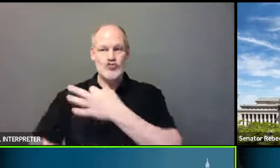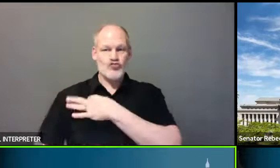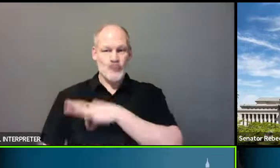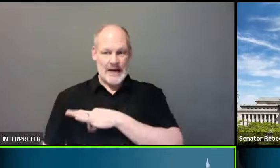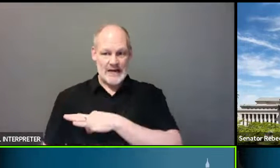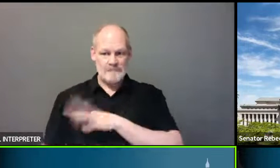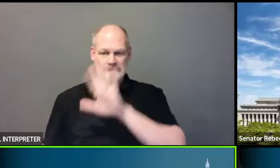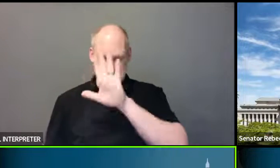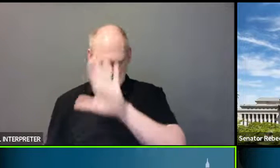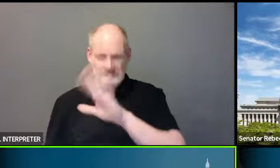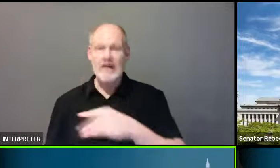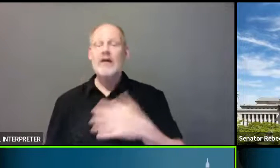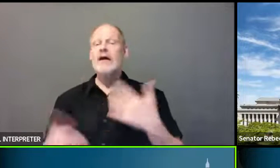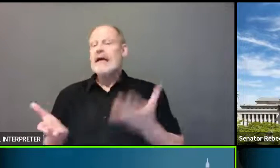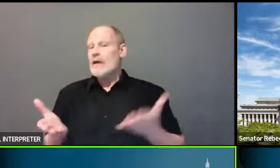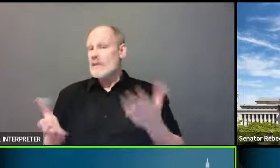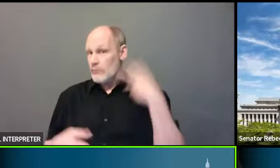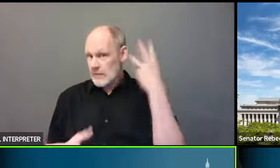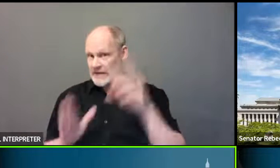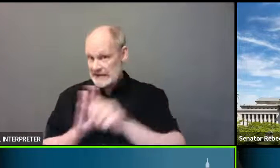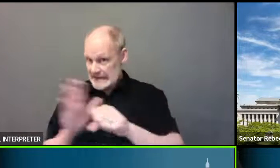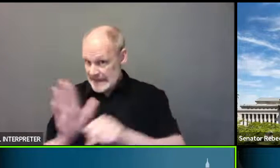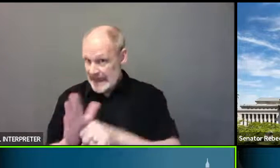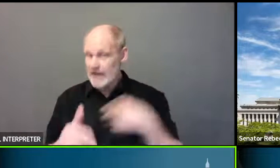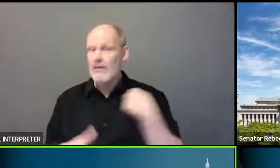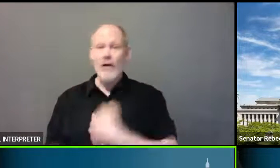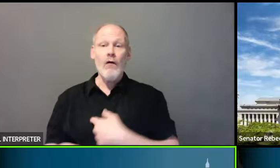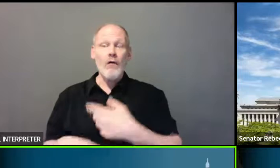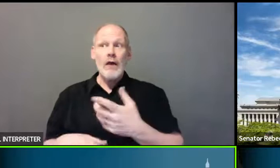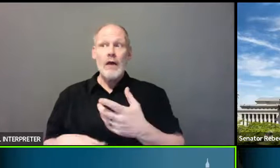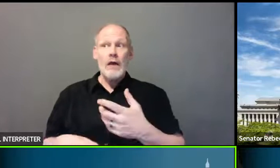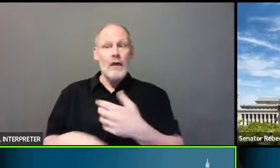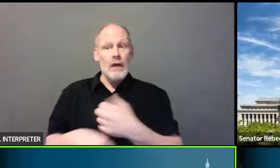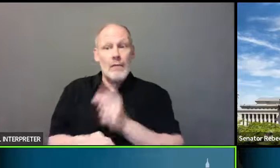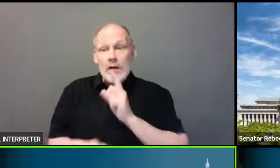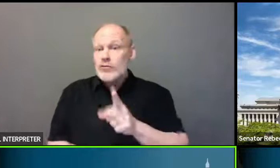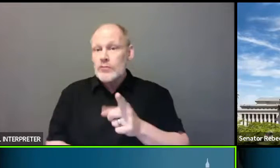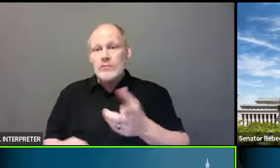sure that we were able to create a way for